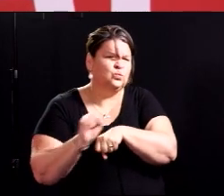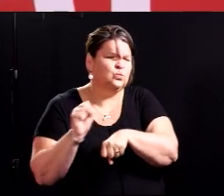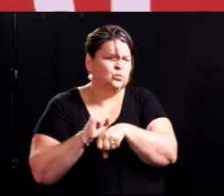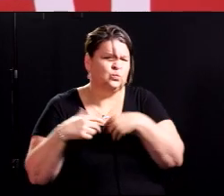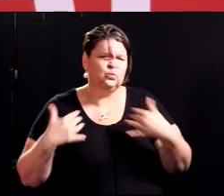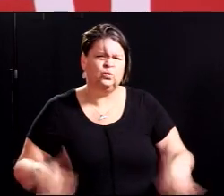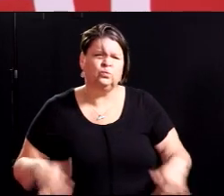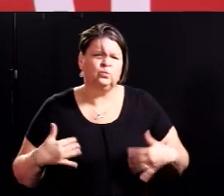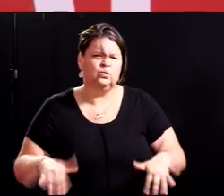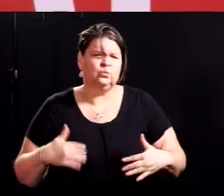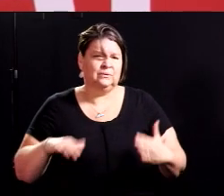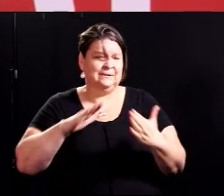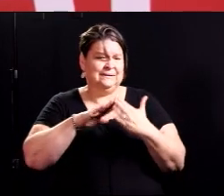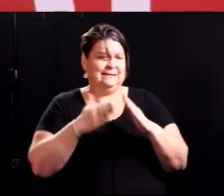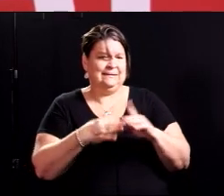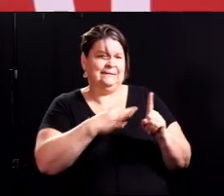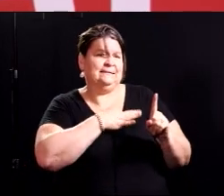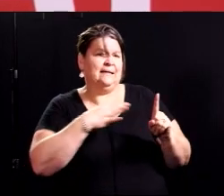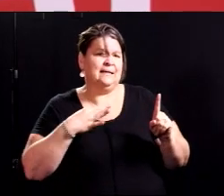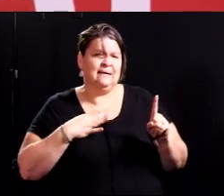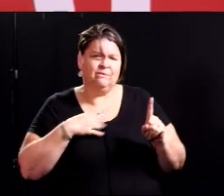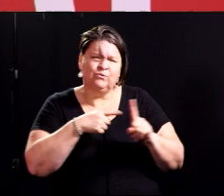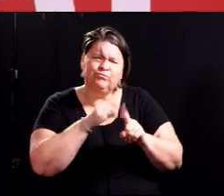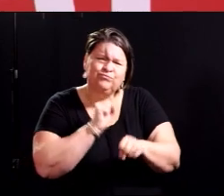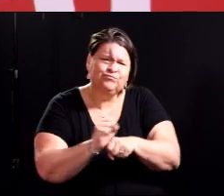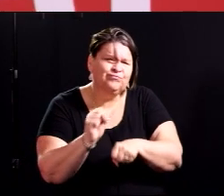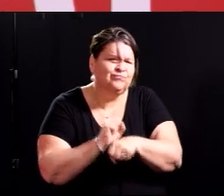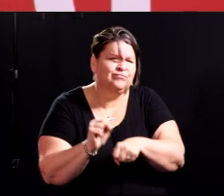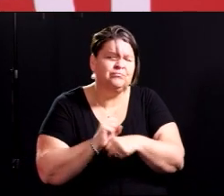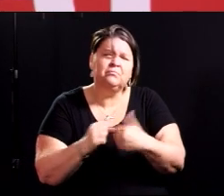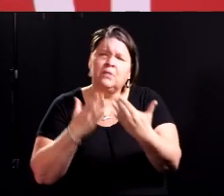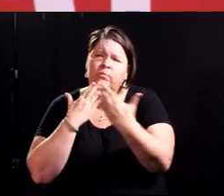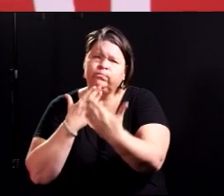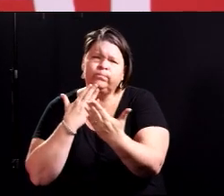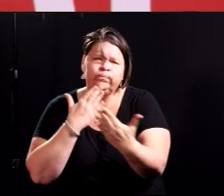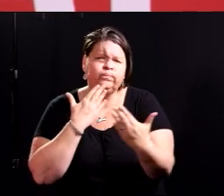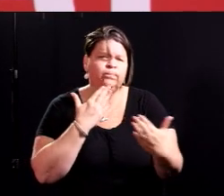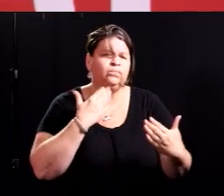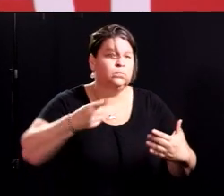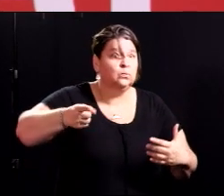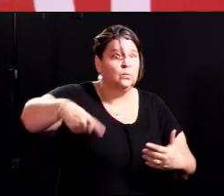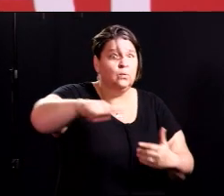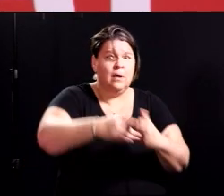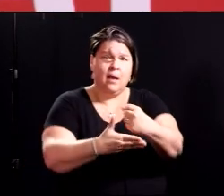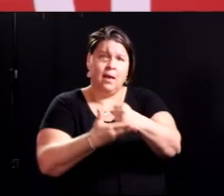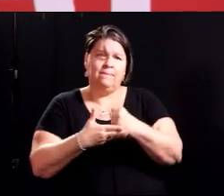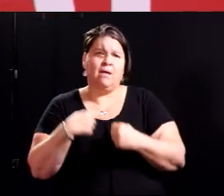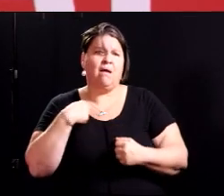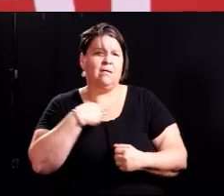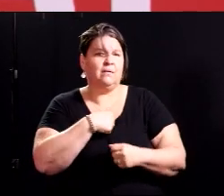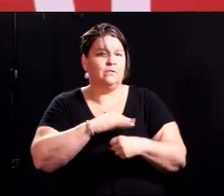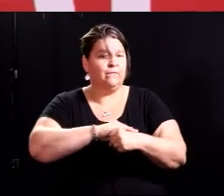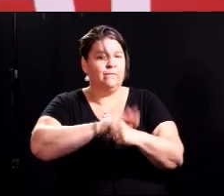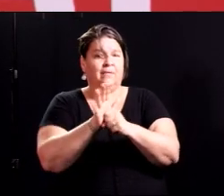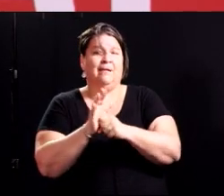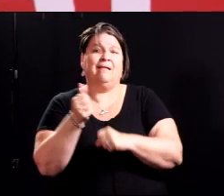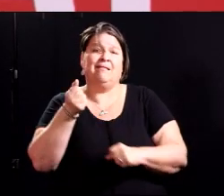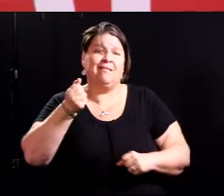you all for playing such a vital role in helping us whip COVID-19.